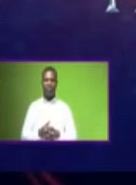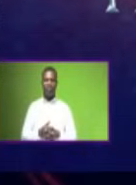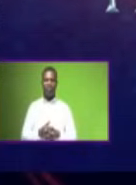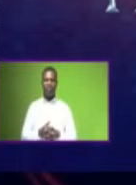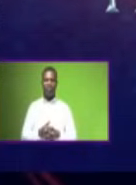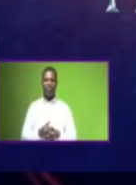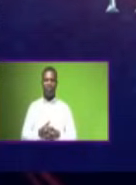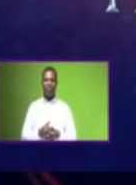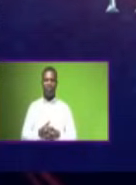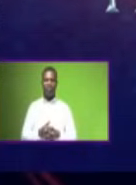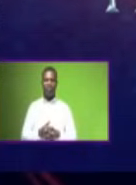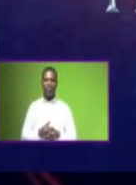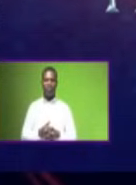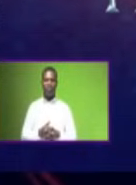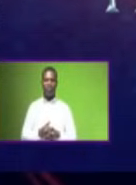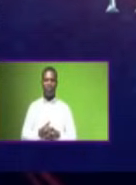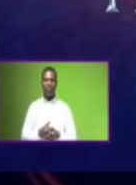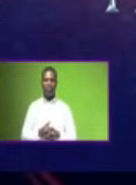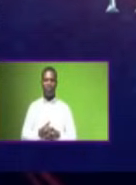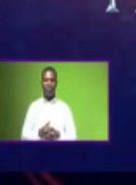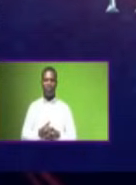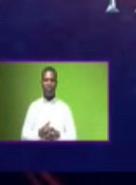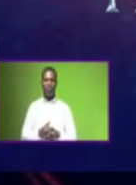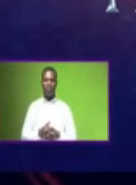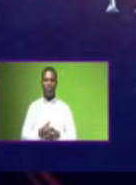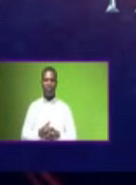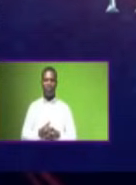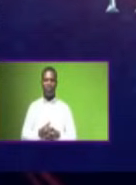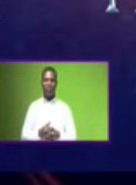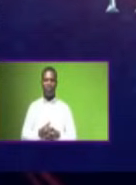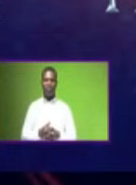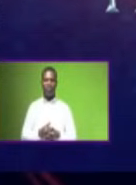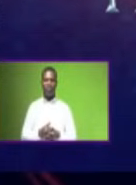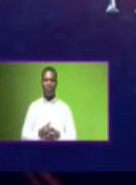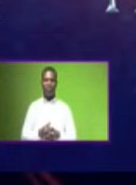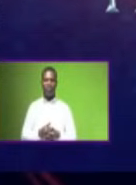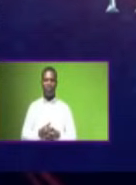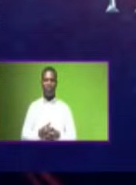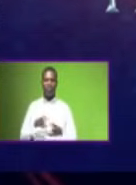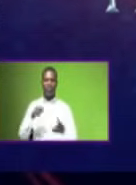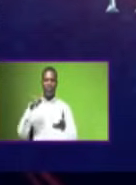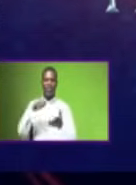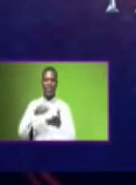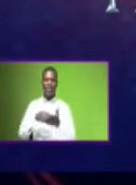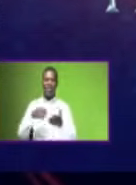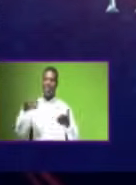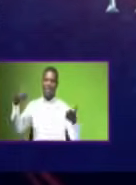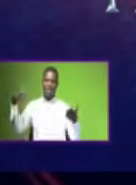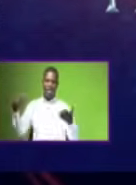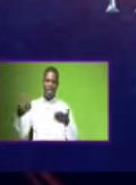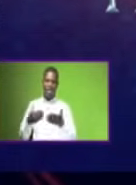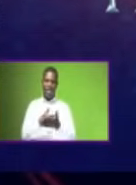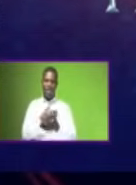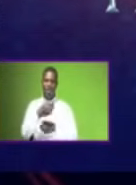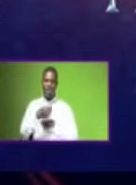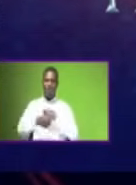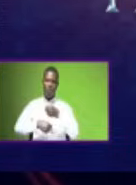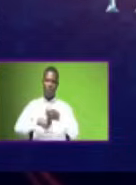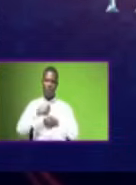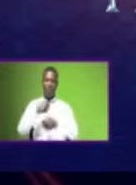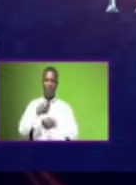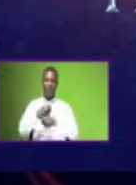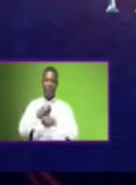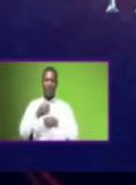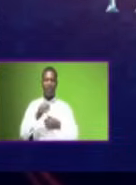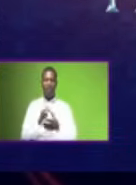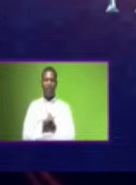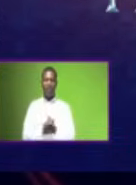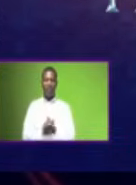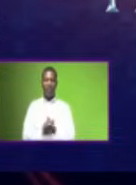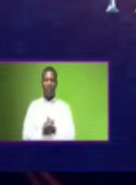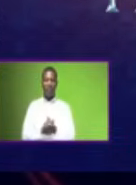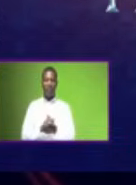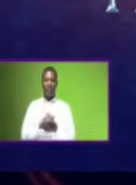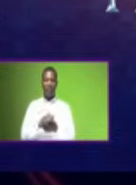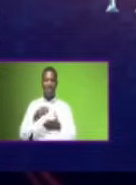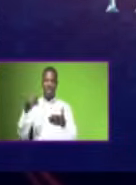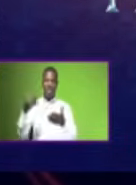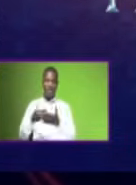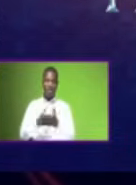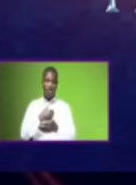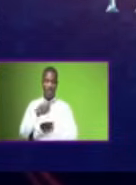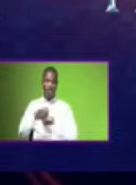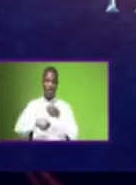Dear, I as I said, would do no a faithful for you. This new year, a faithful for you. A year, a faithful